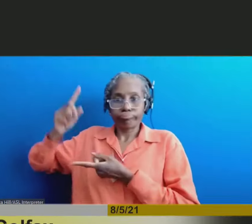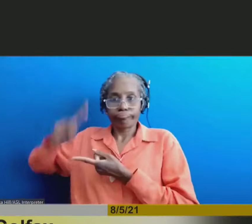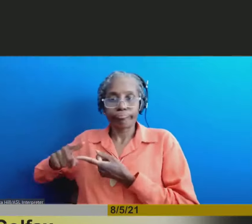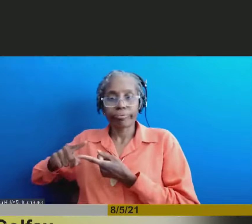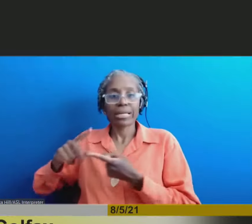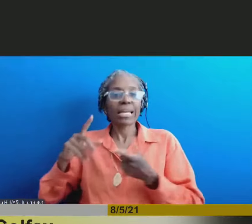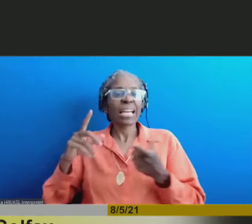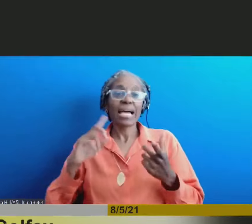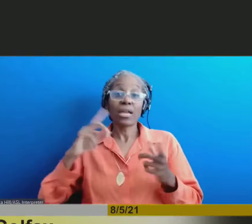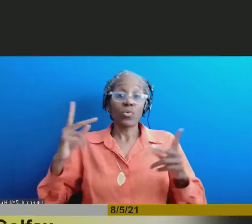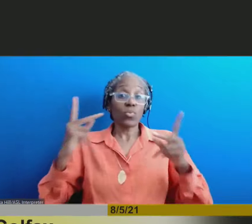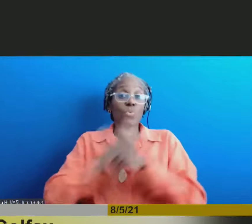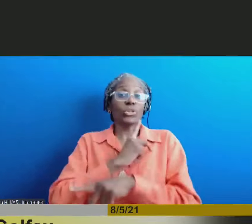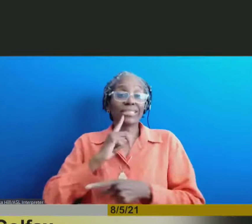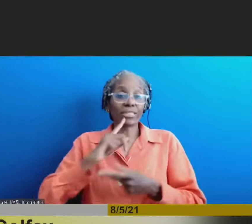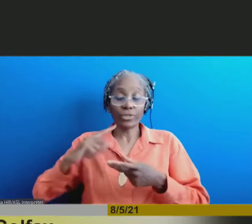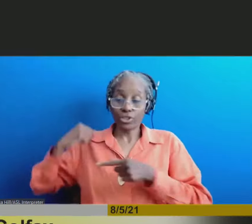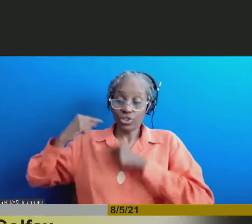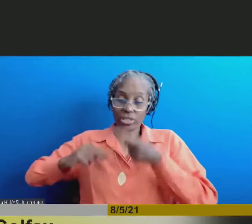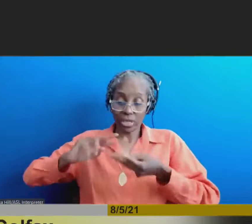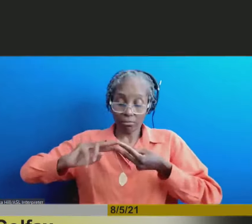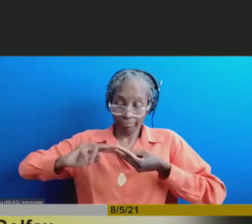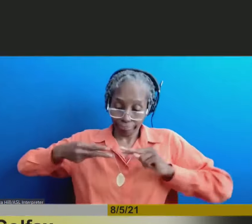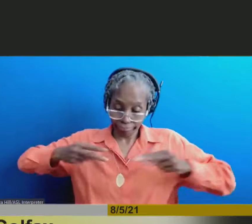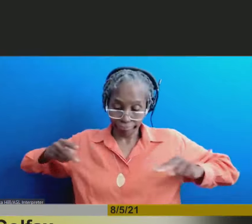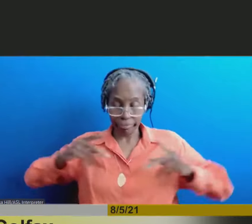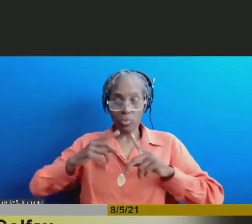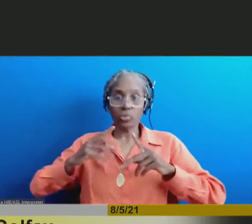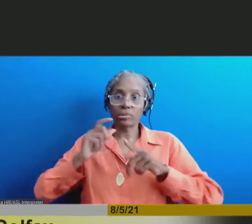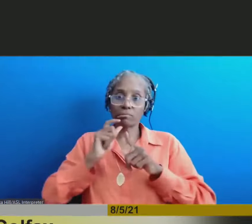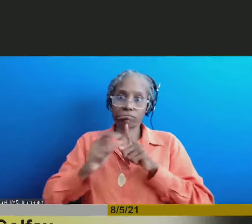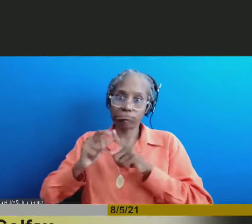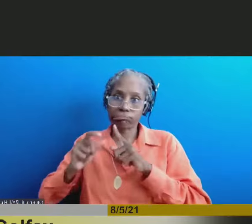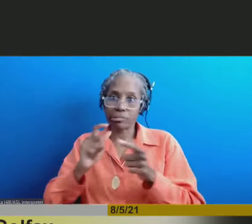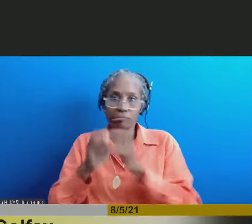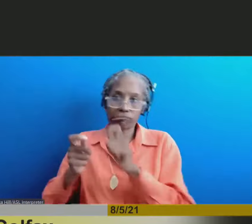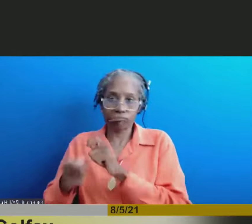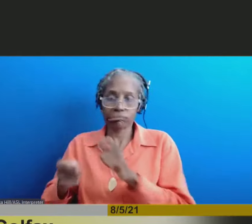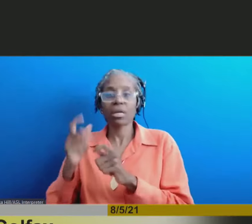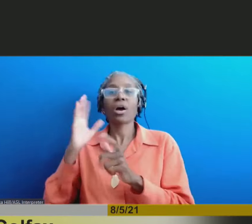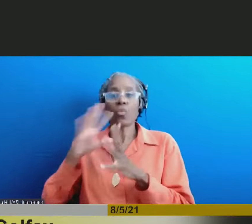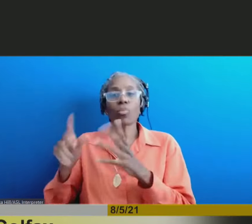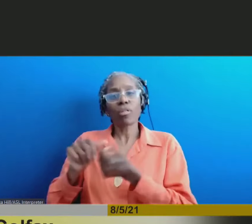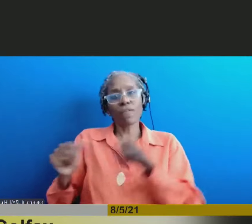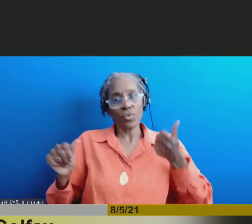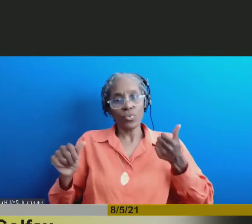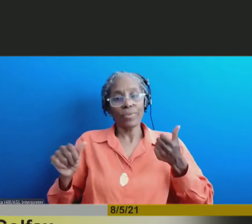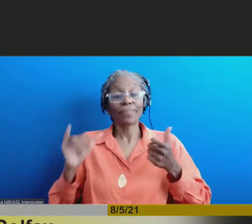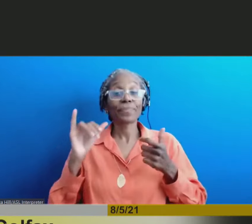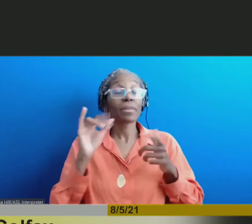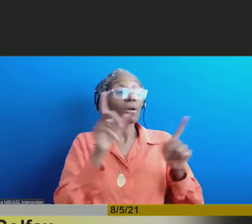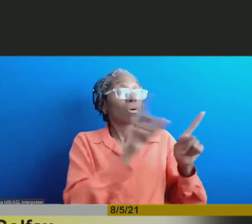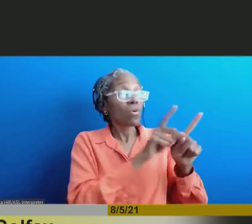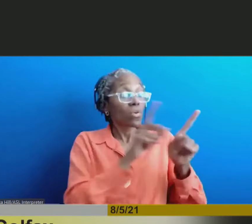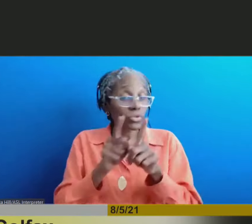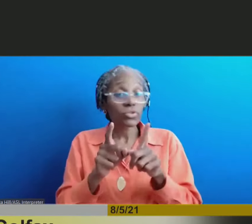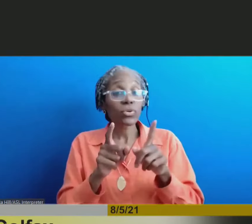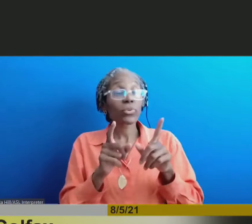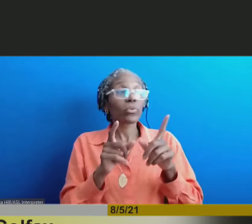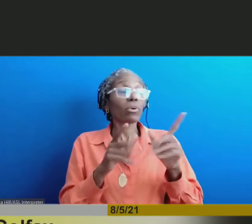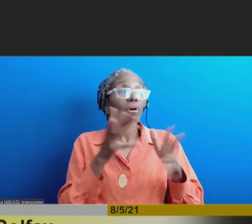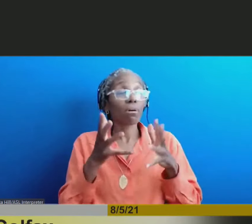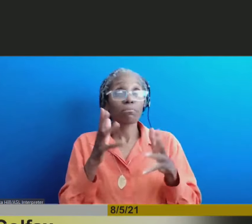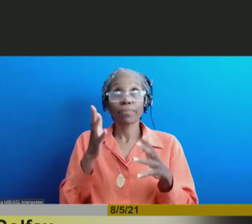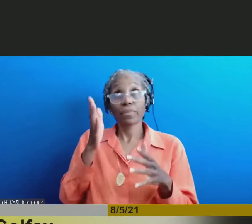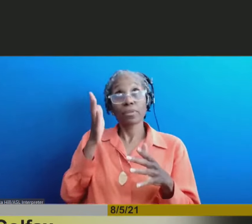more serious variants. So I just want to emphasize that. I think in terms of where we'll be in